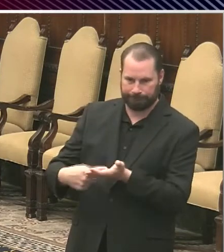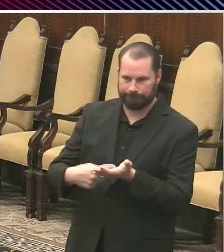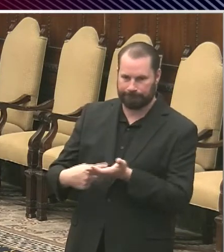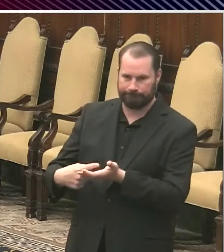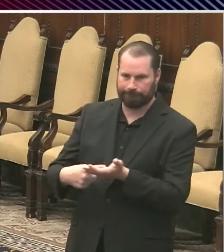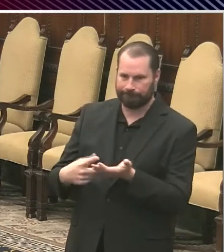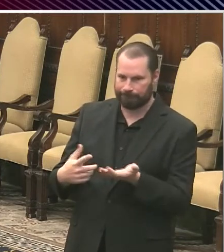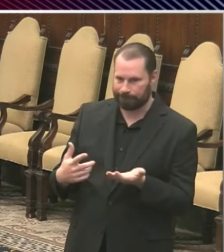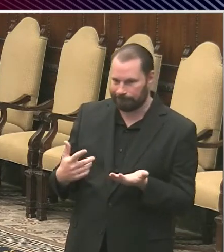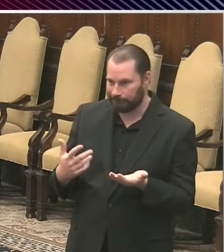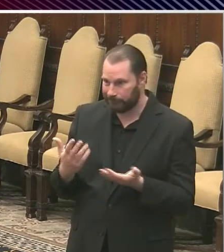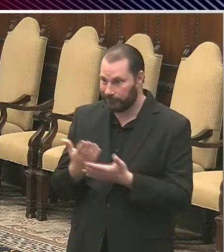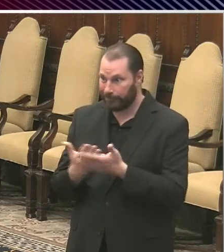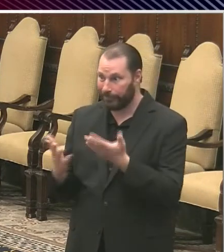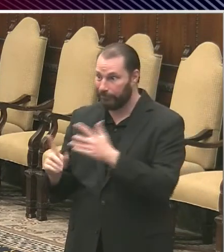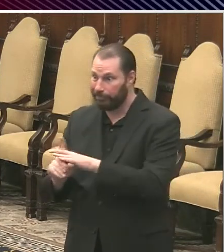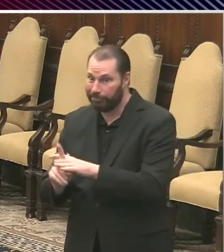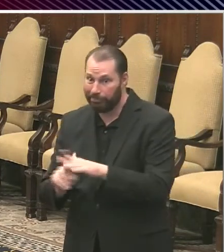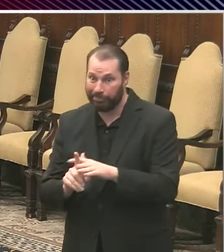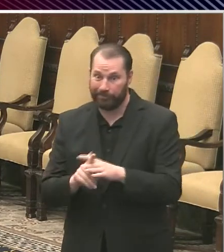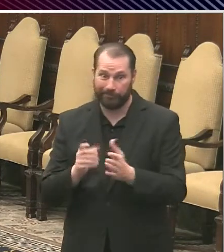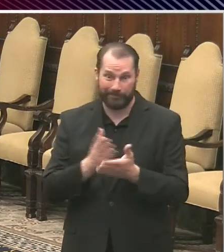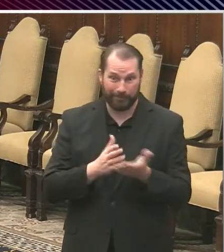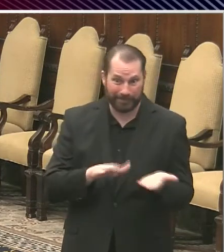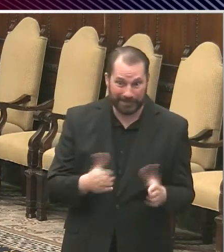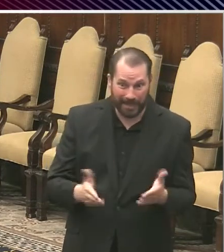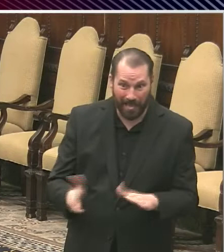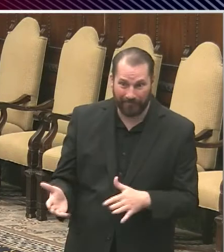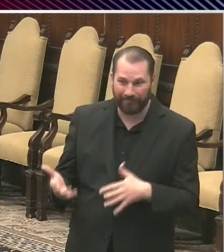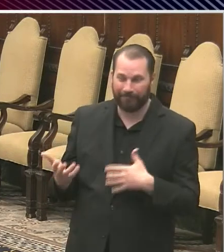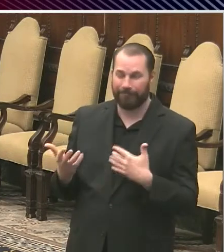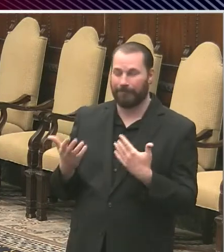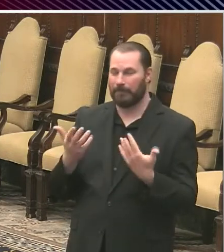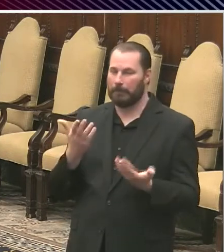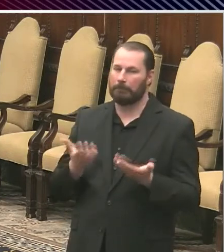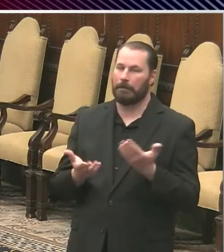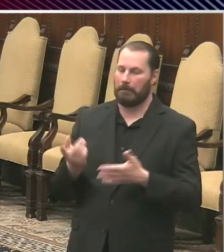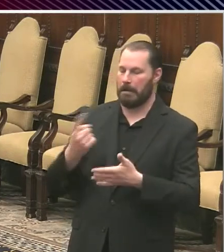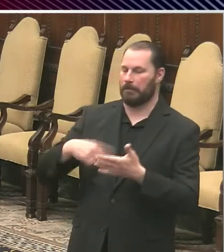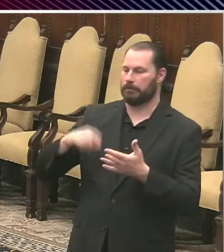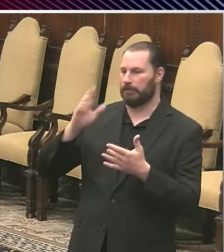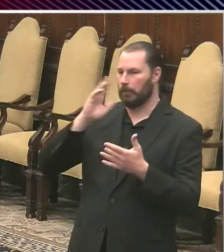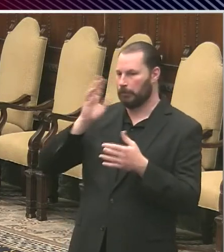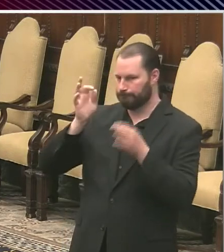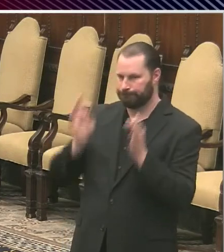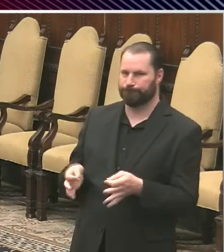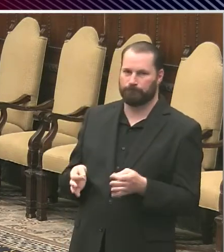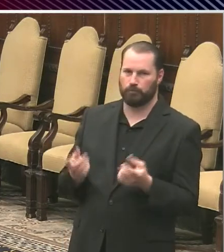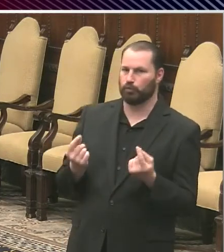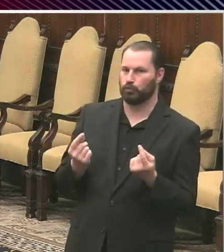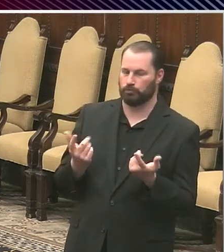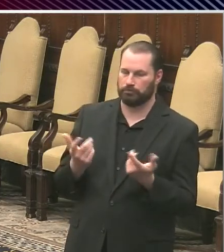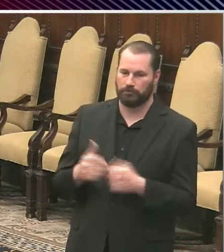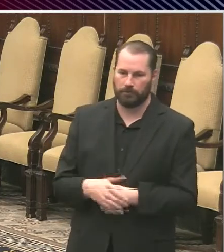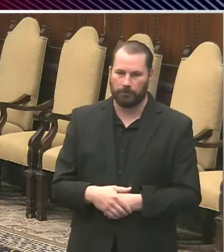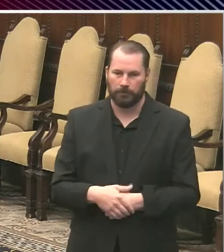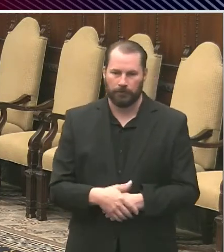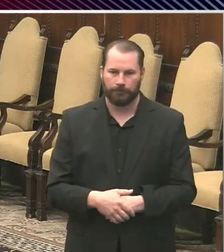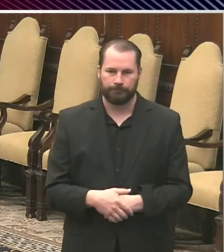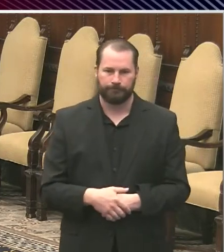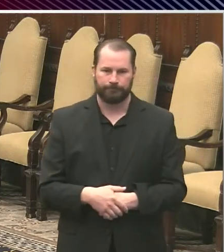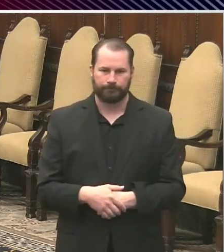something for probably next week. Okay. And I was wondering, when should we expect to hear more details about this partnership with Goldman Sachs and